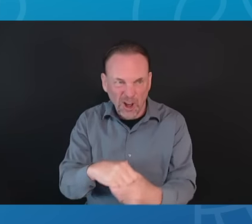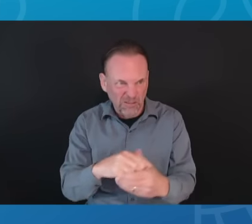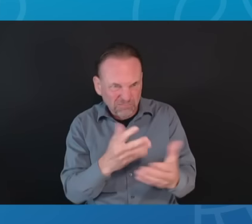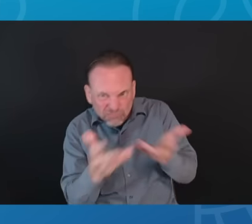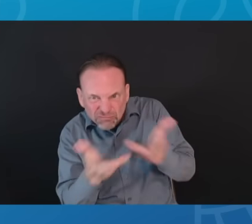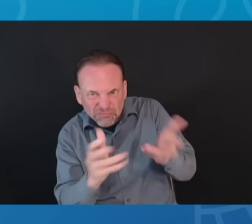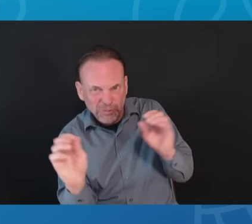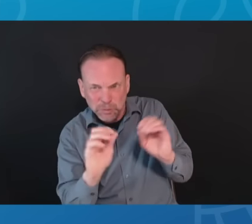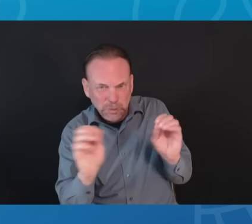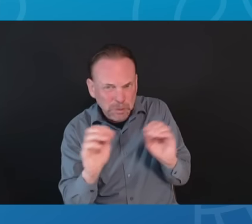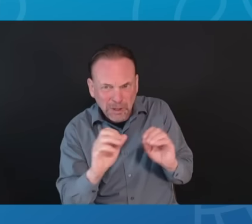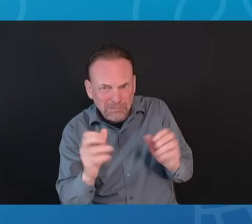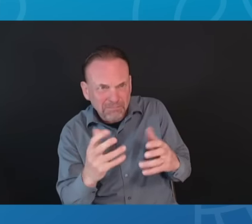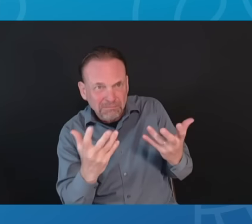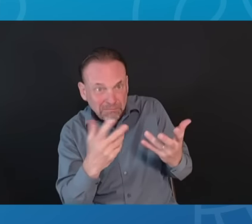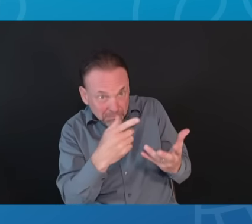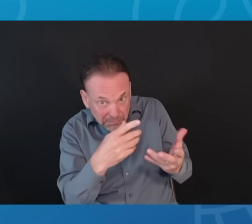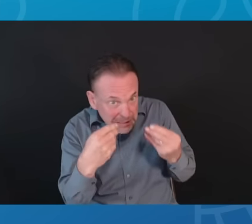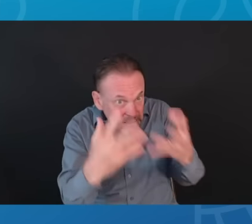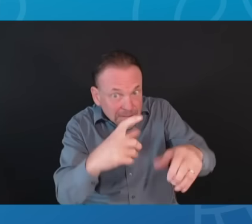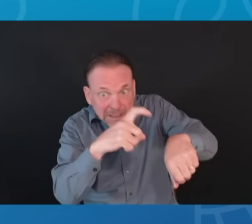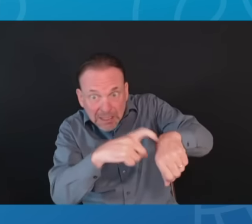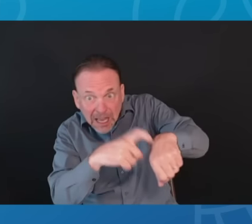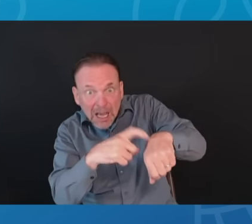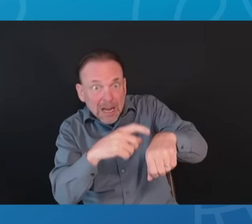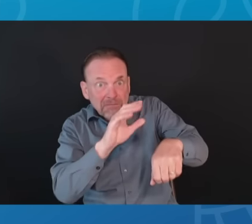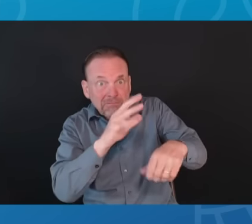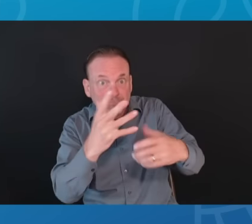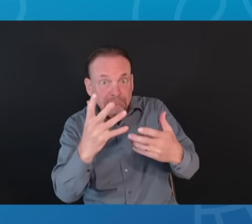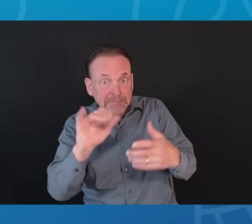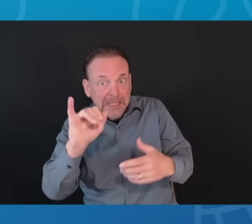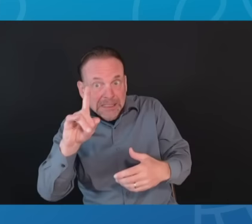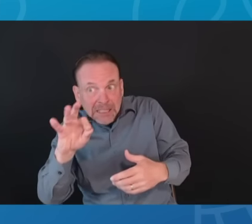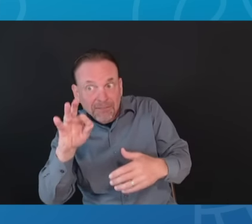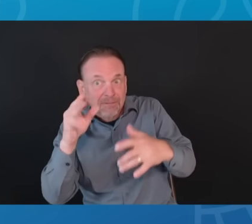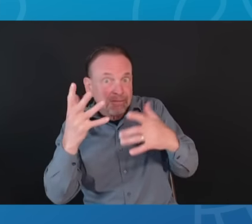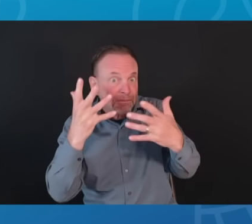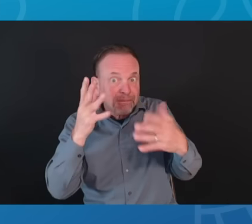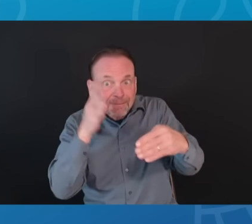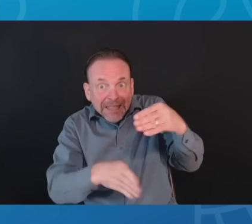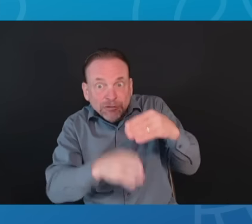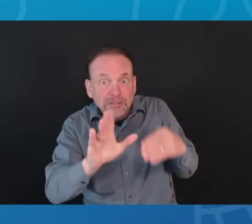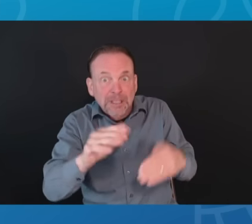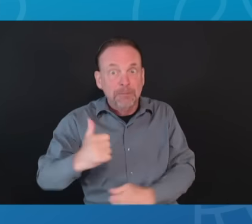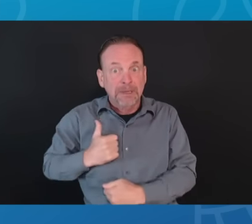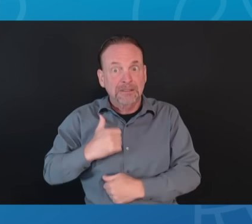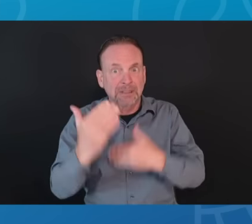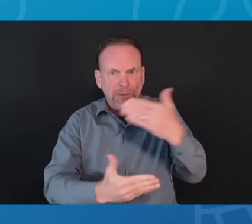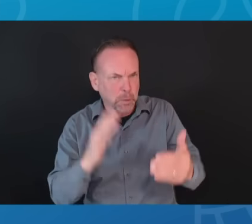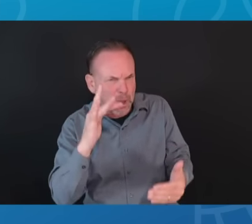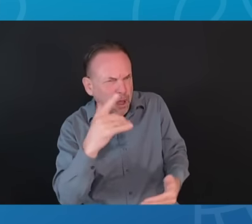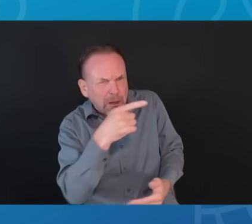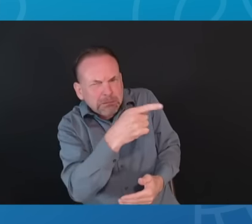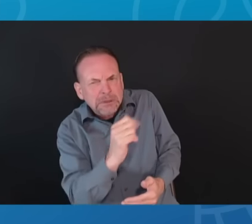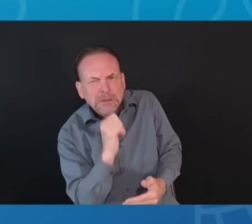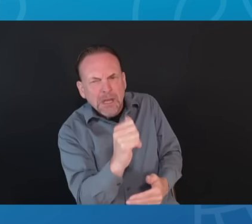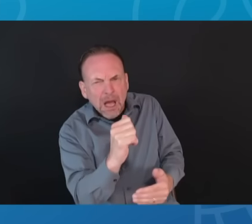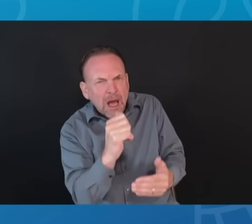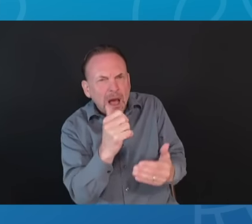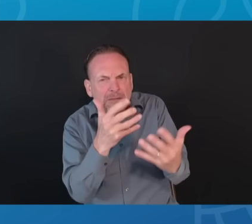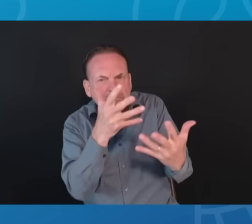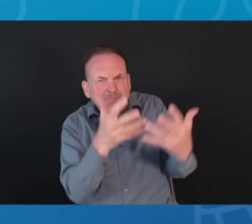the military operation. Why you are not engaging? And if you are engaging, who is engaging with them from this department or from the White